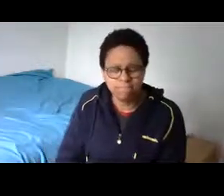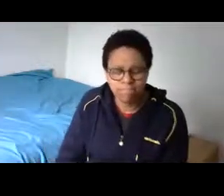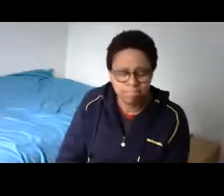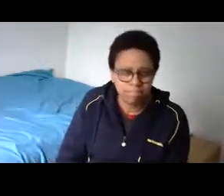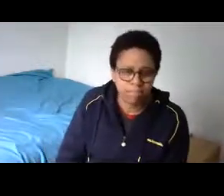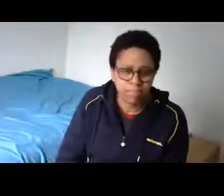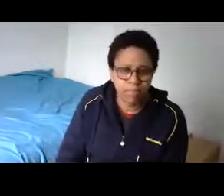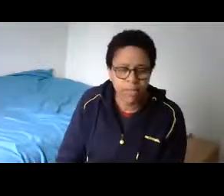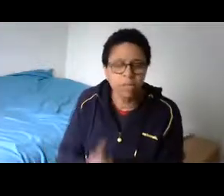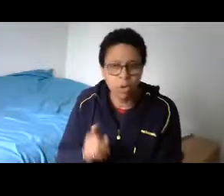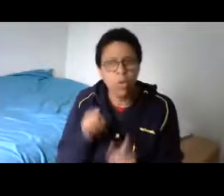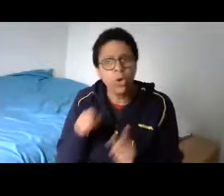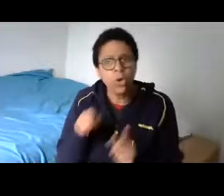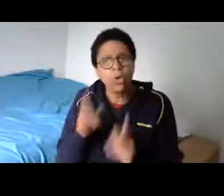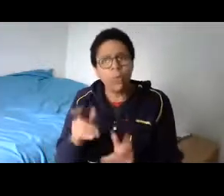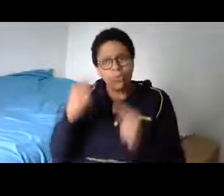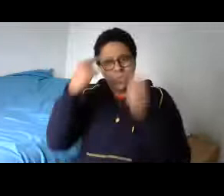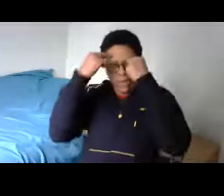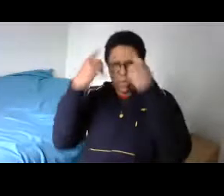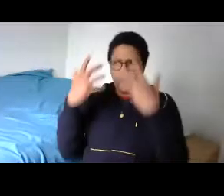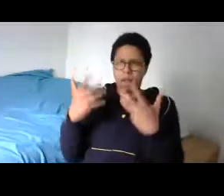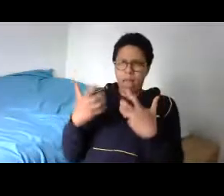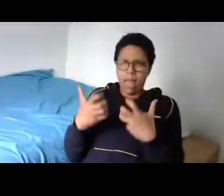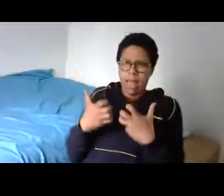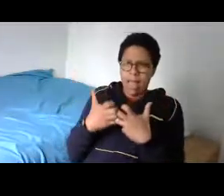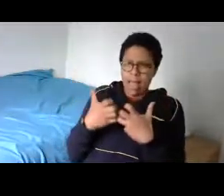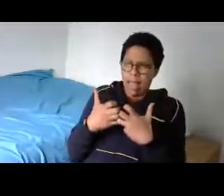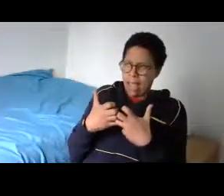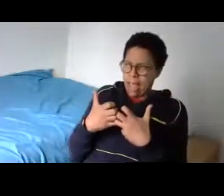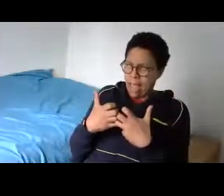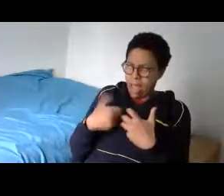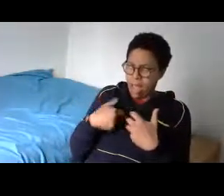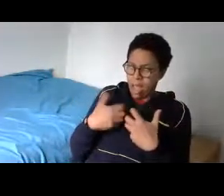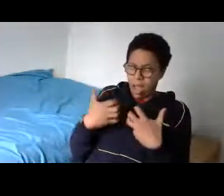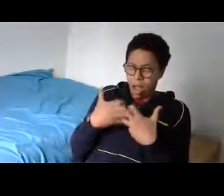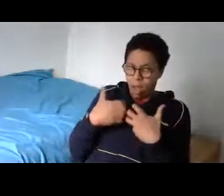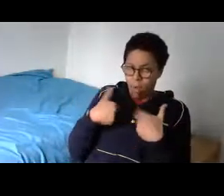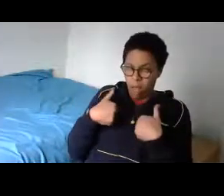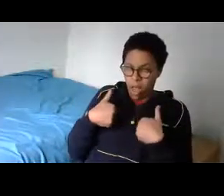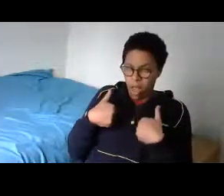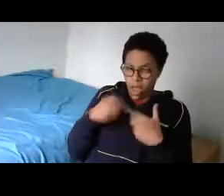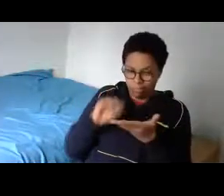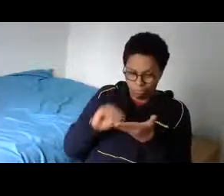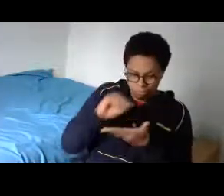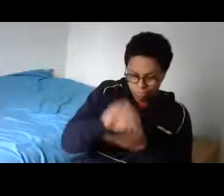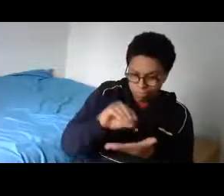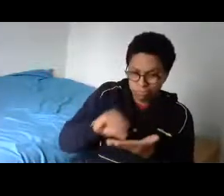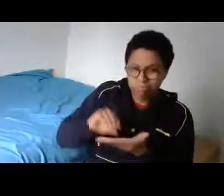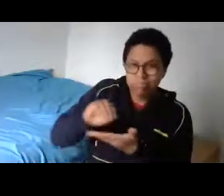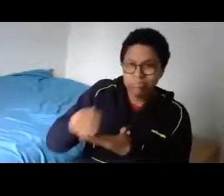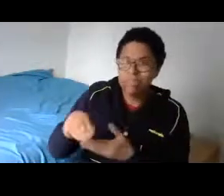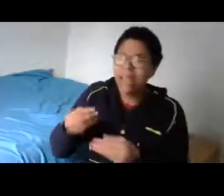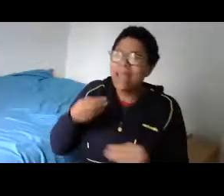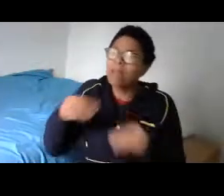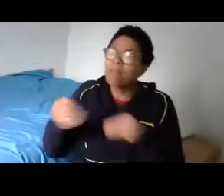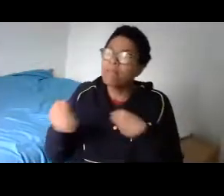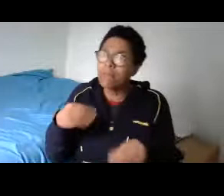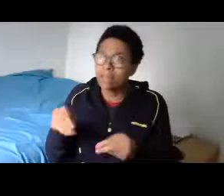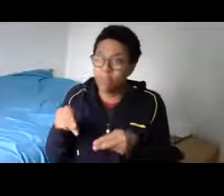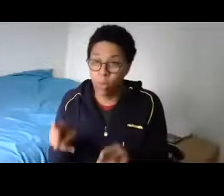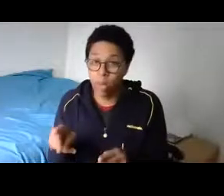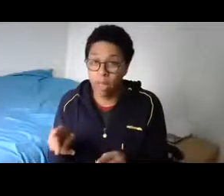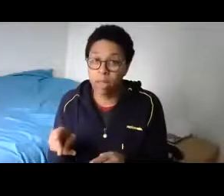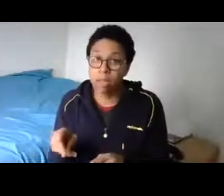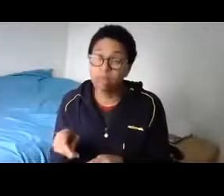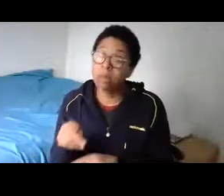week, which you would be able to spend flexibly. Another thing is clawing back